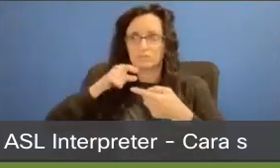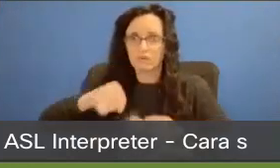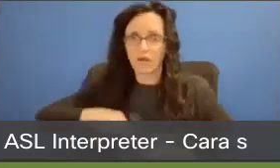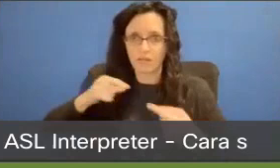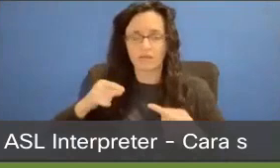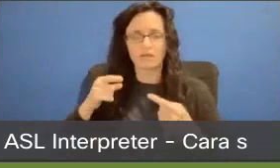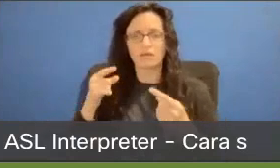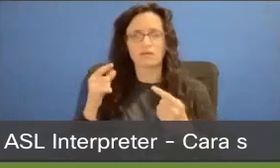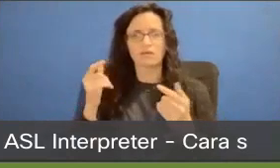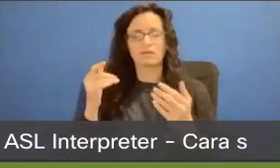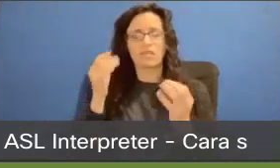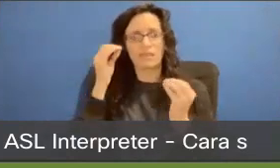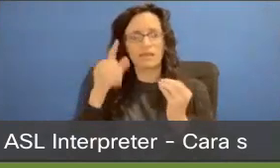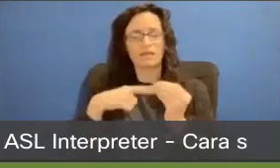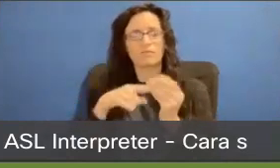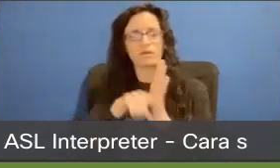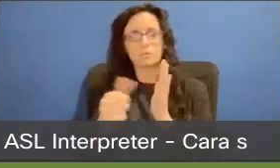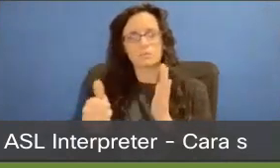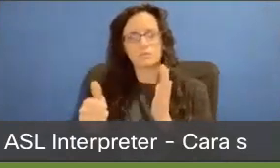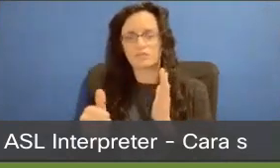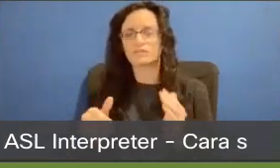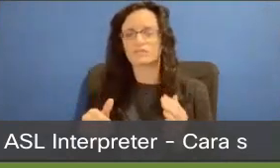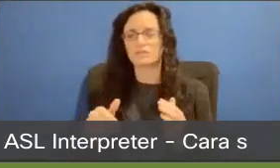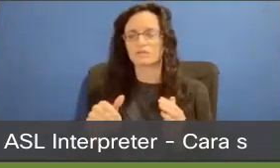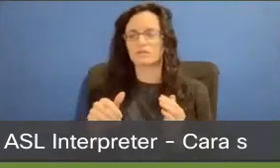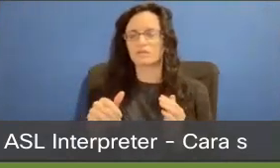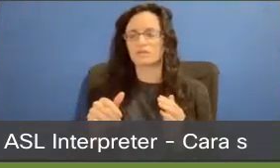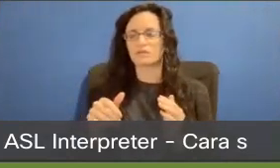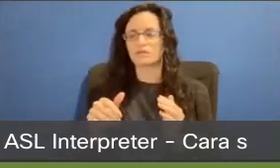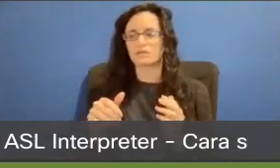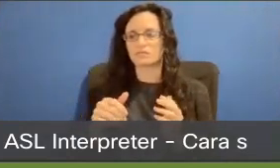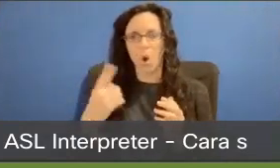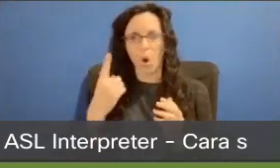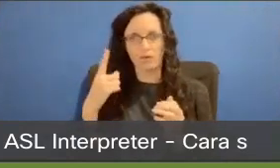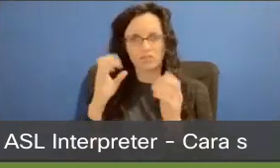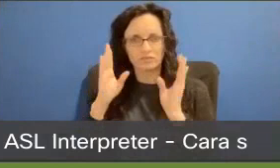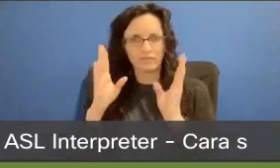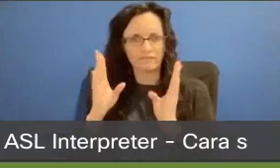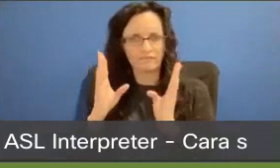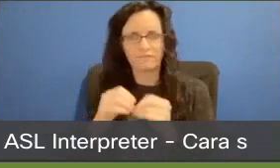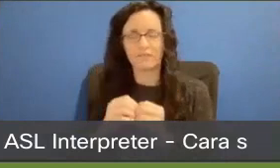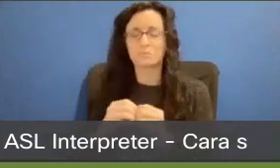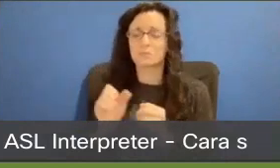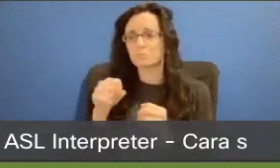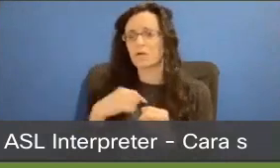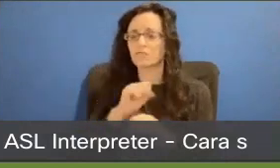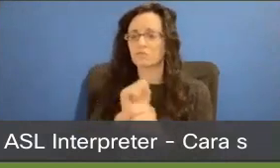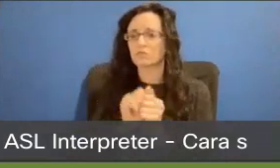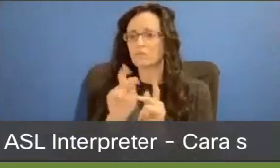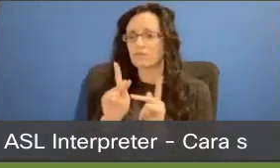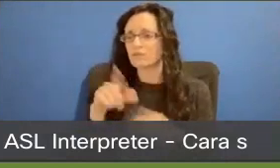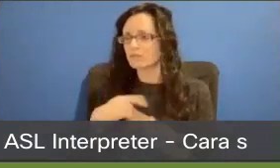in, I can think of a couple of people that I've worked with over the years who've had ongoing thoughts of suicide, and